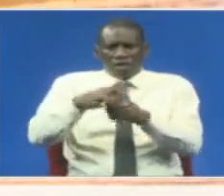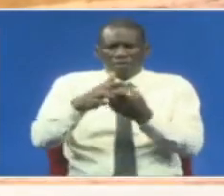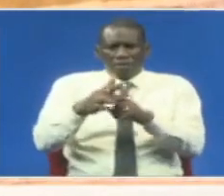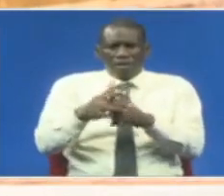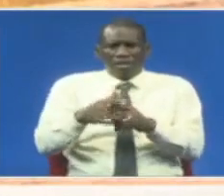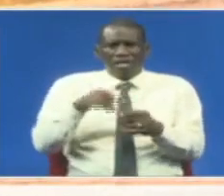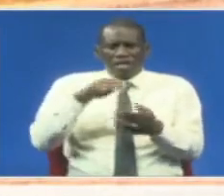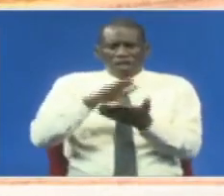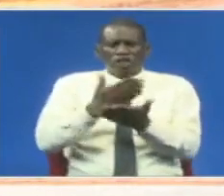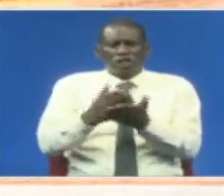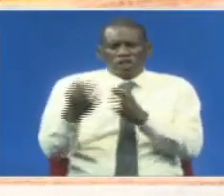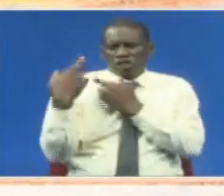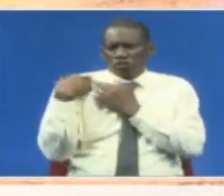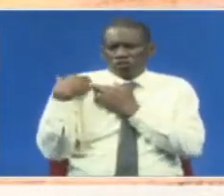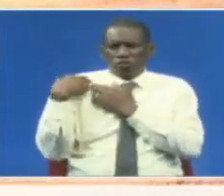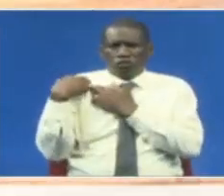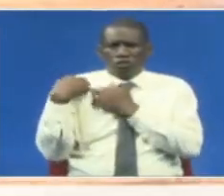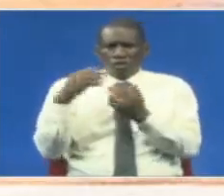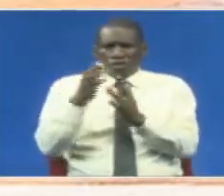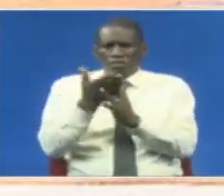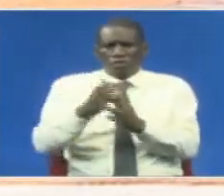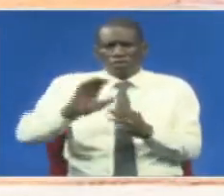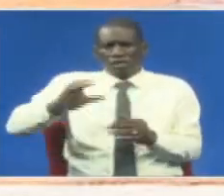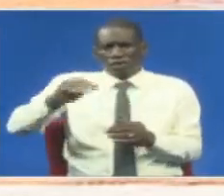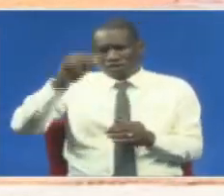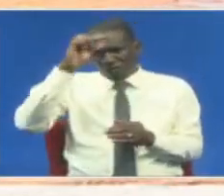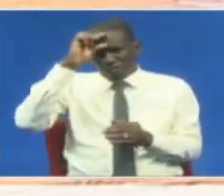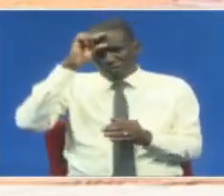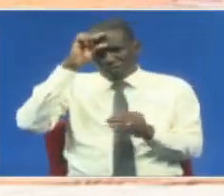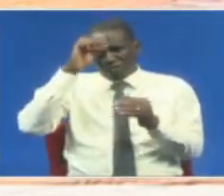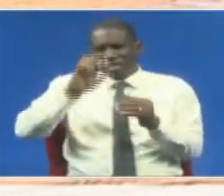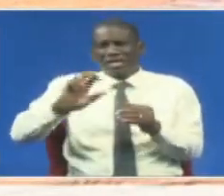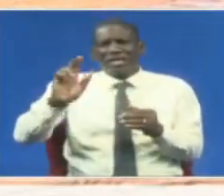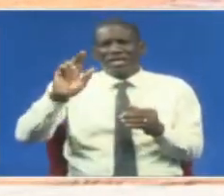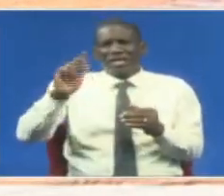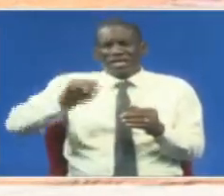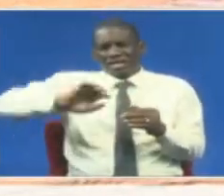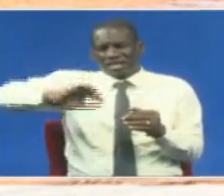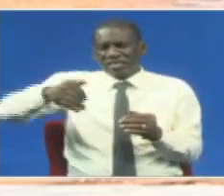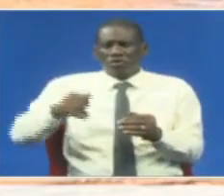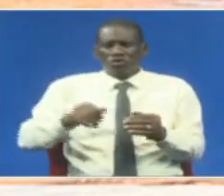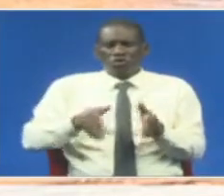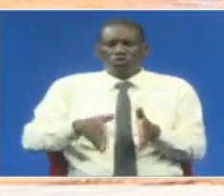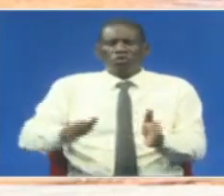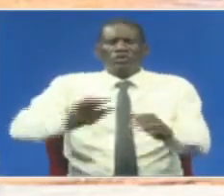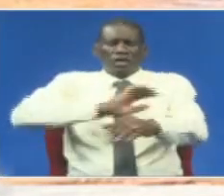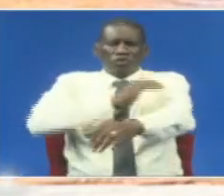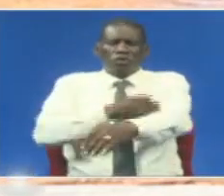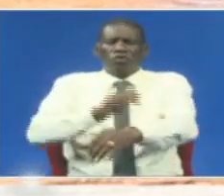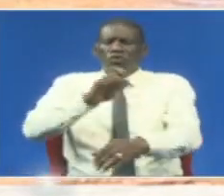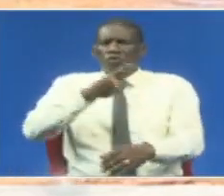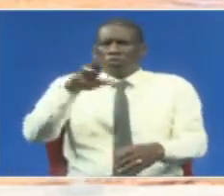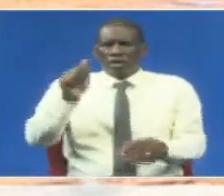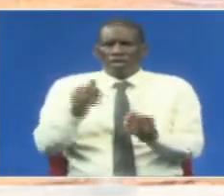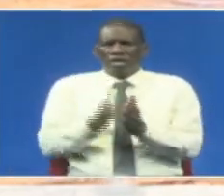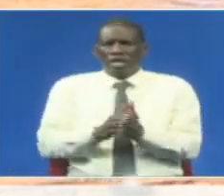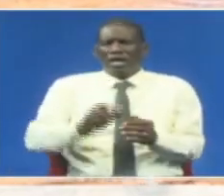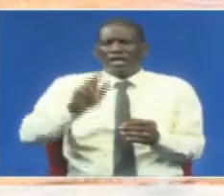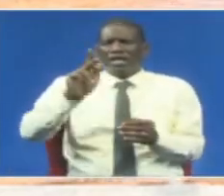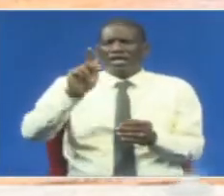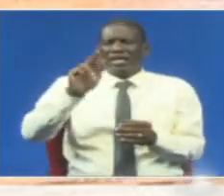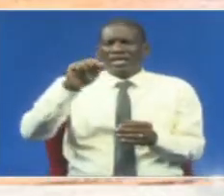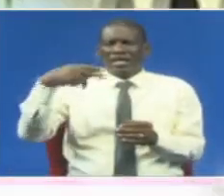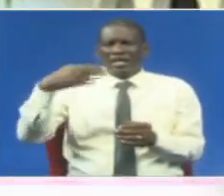shared responsibility between the county government, Kenya Urban Roads Authority, KURA, and Kenya National Highways